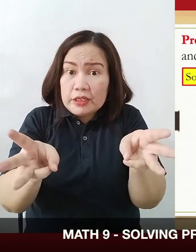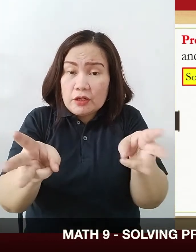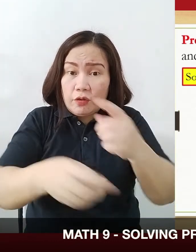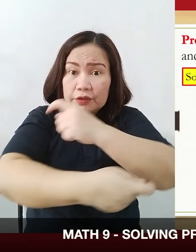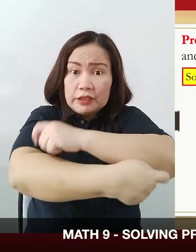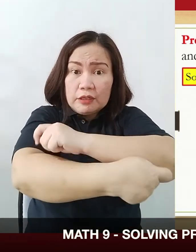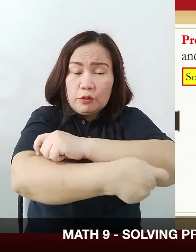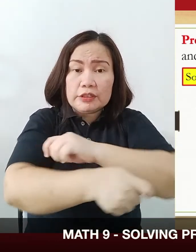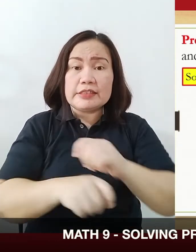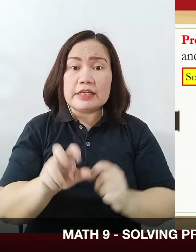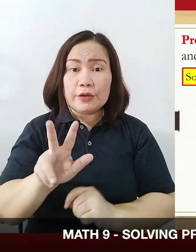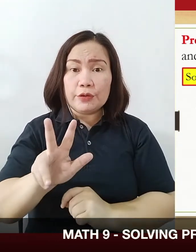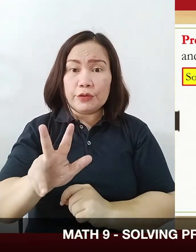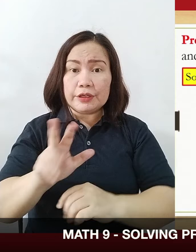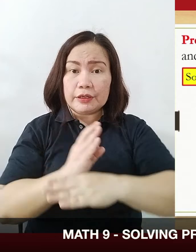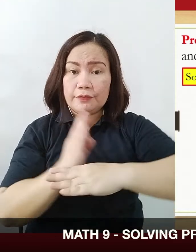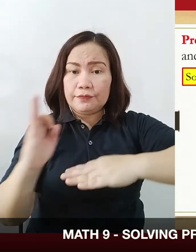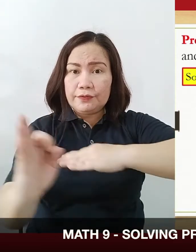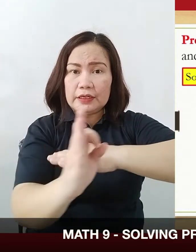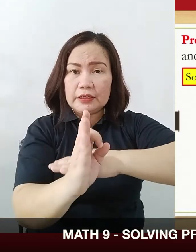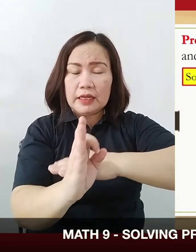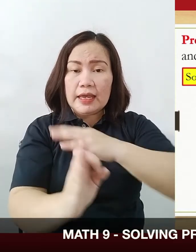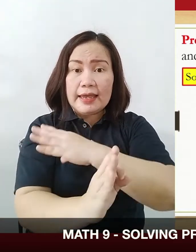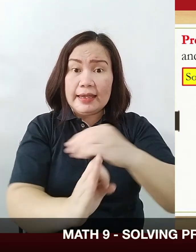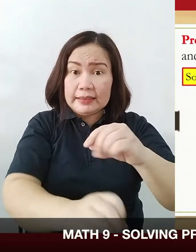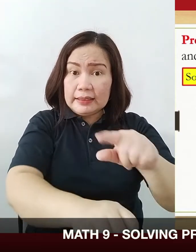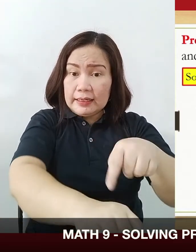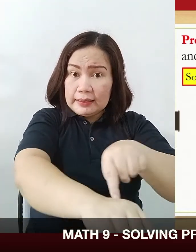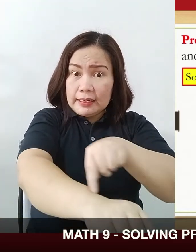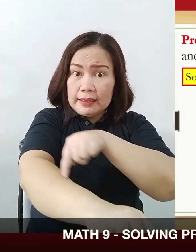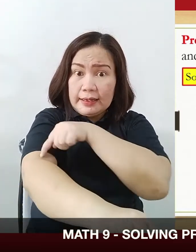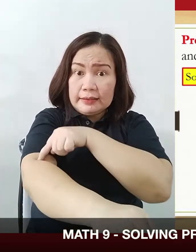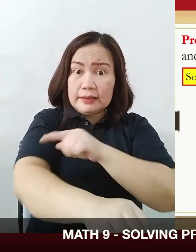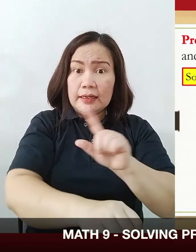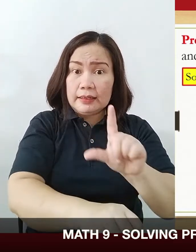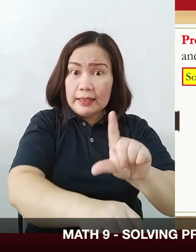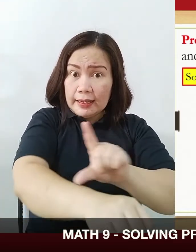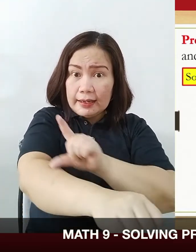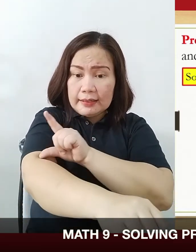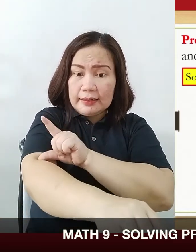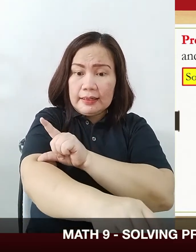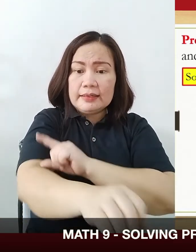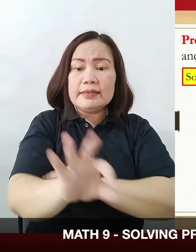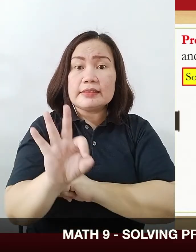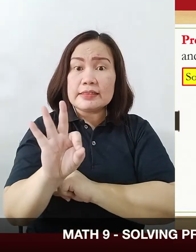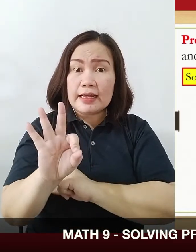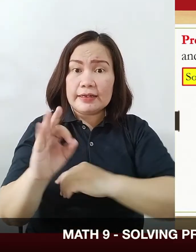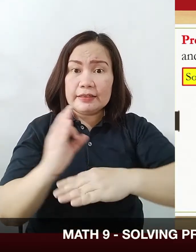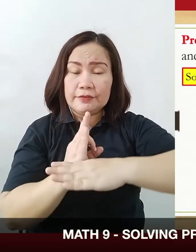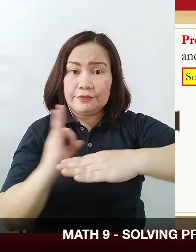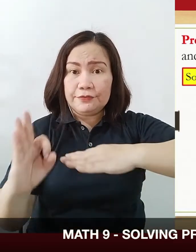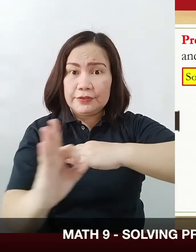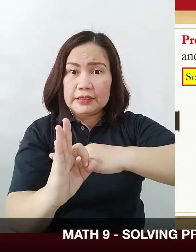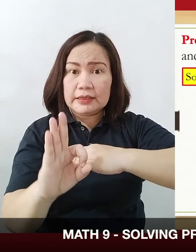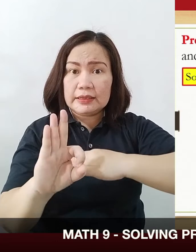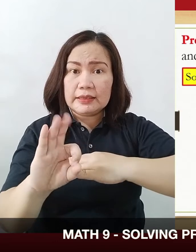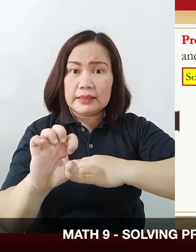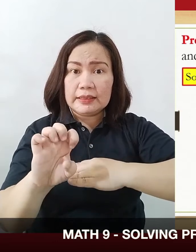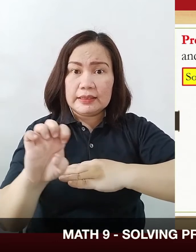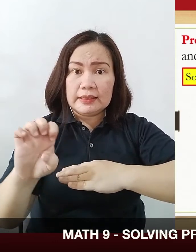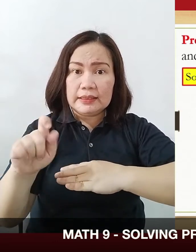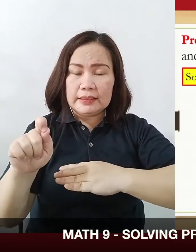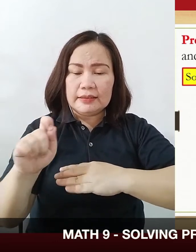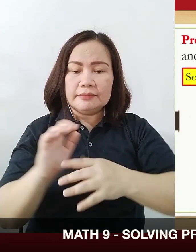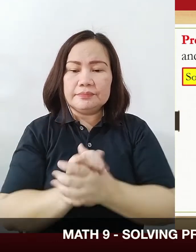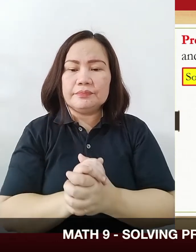table is 3 feet and its length is 9 feet. Now, paano natin nalaman na yung 9 feet, that is